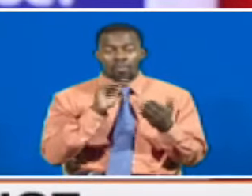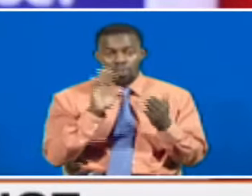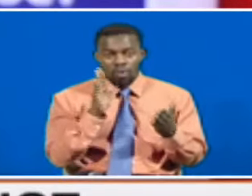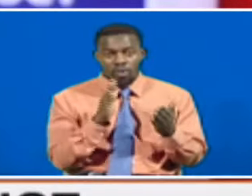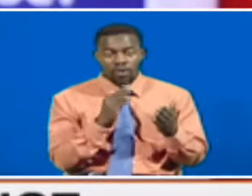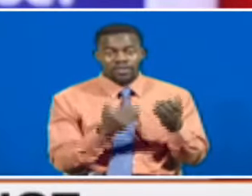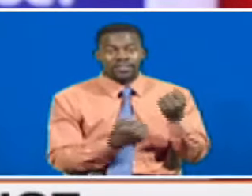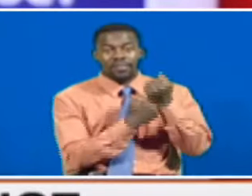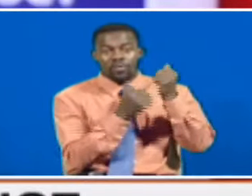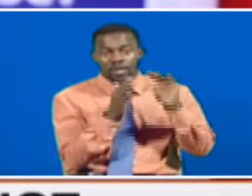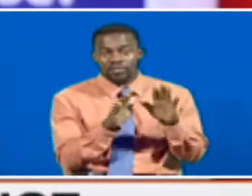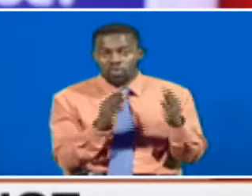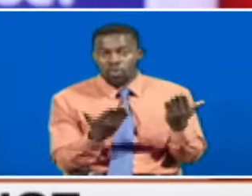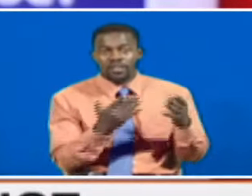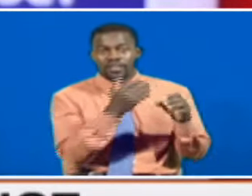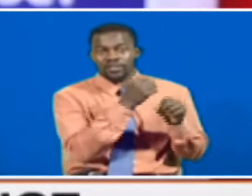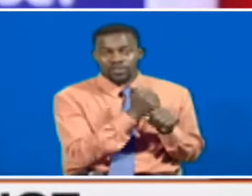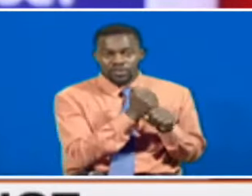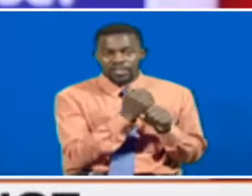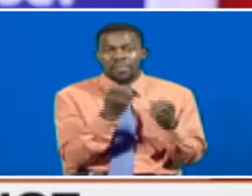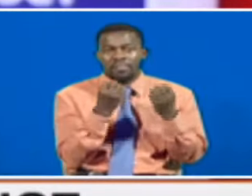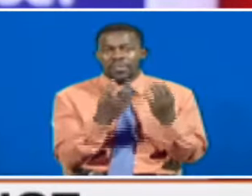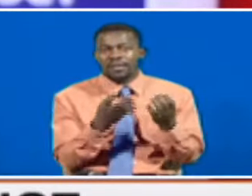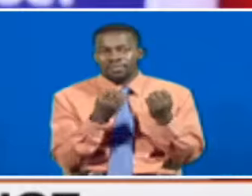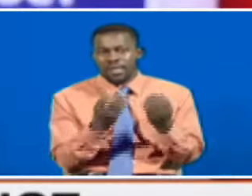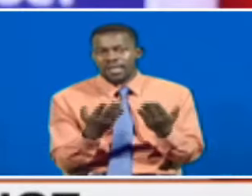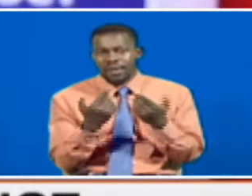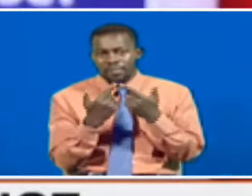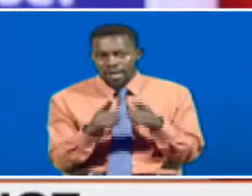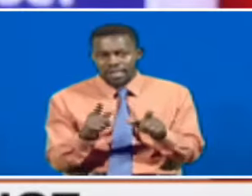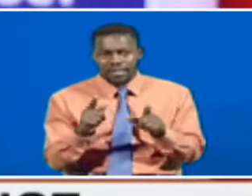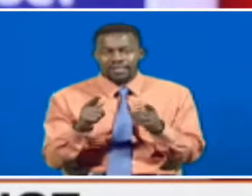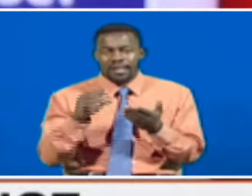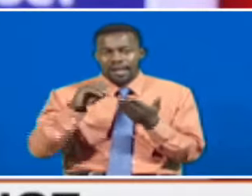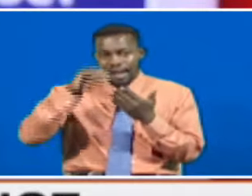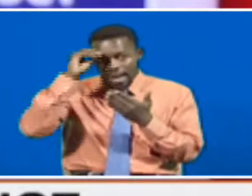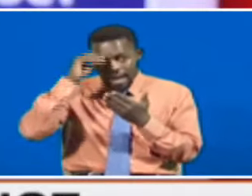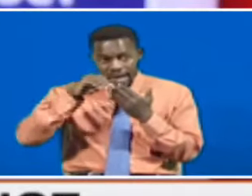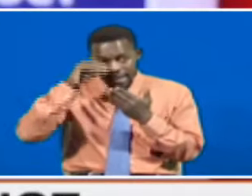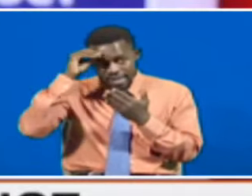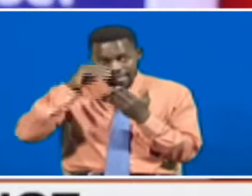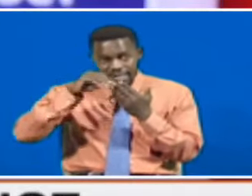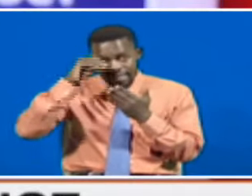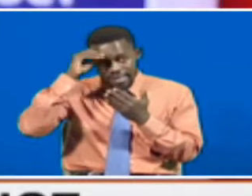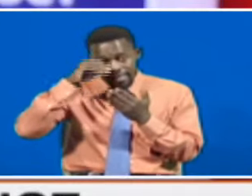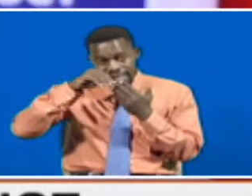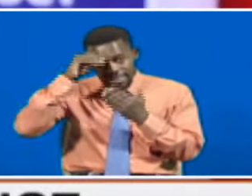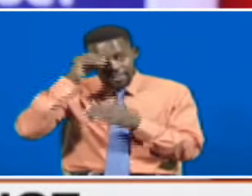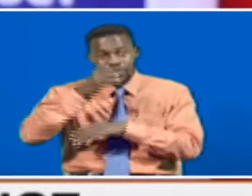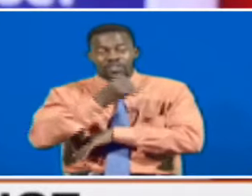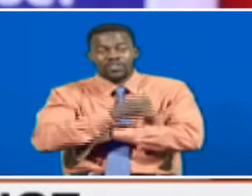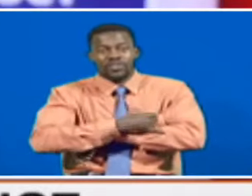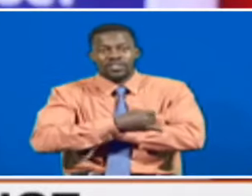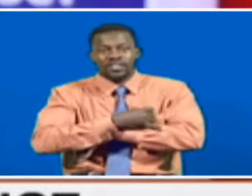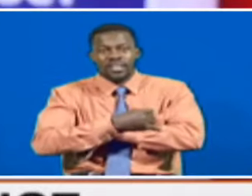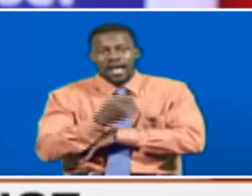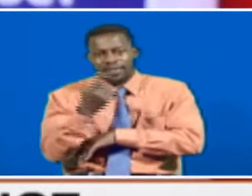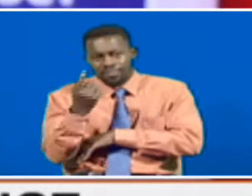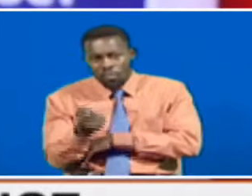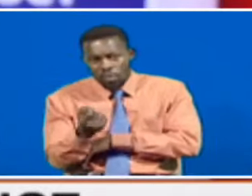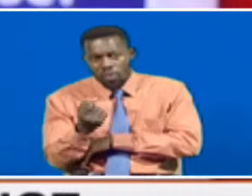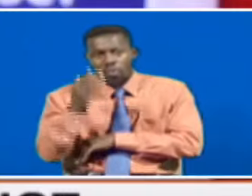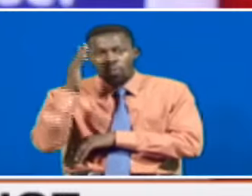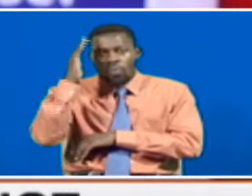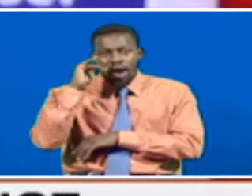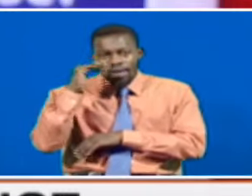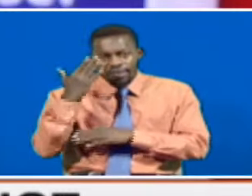of higher learning happen to be one of the most important stakeholders to keep it. The reason is because they mainly focus